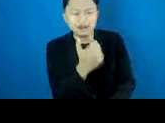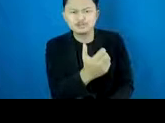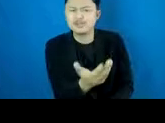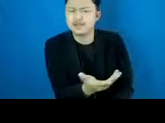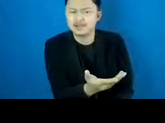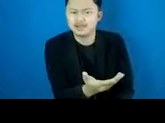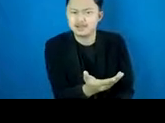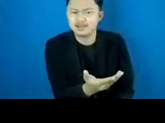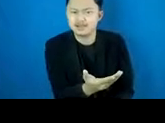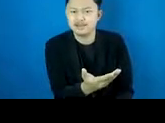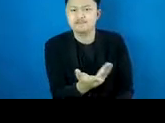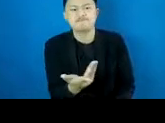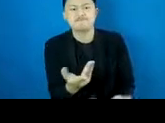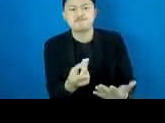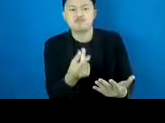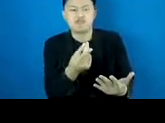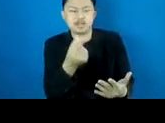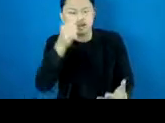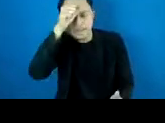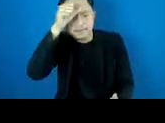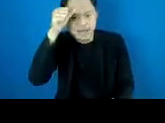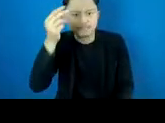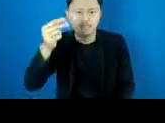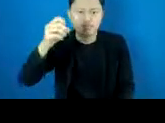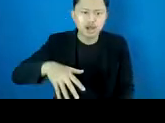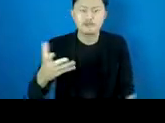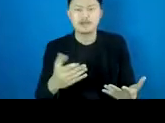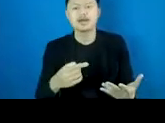in risk when the deployment happens. Next, please.